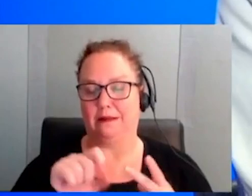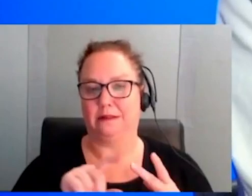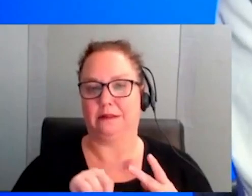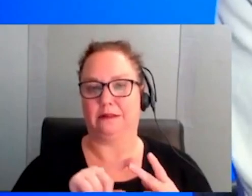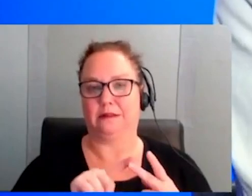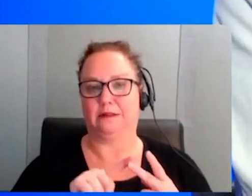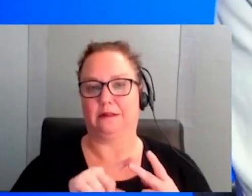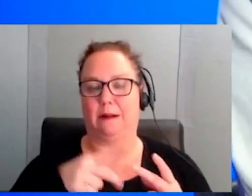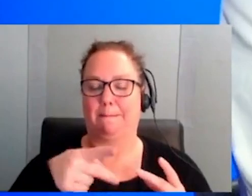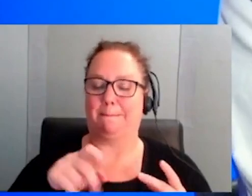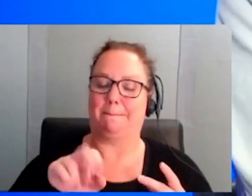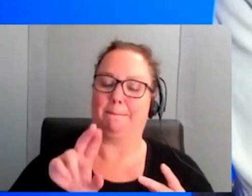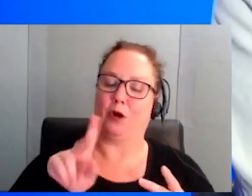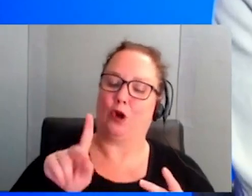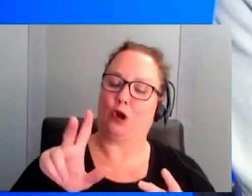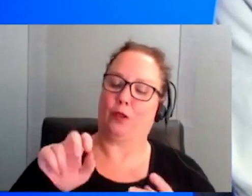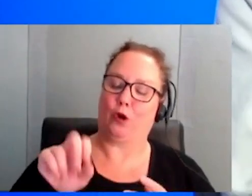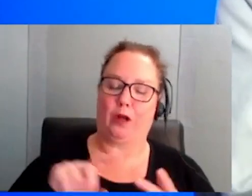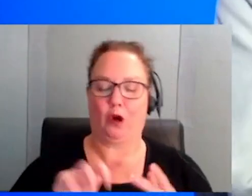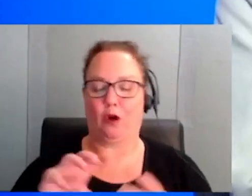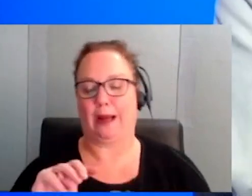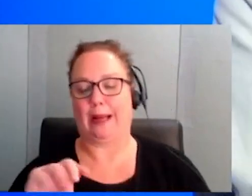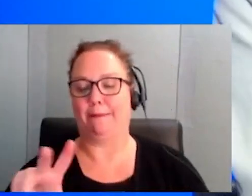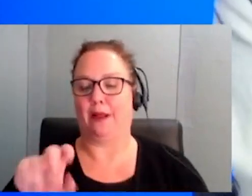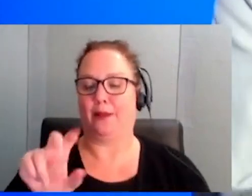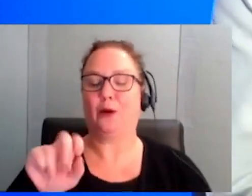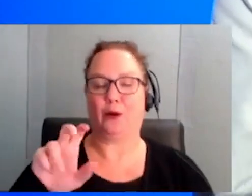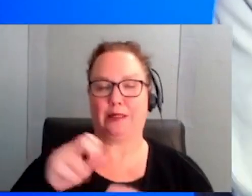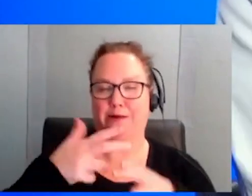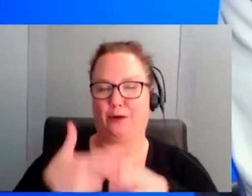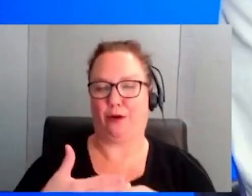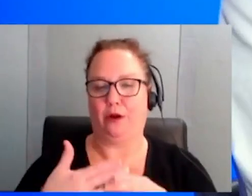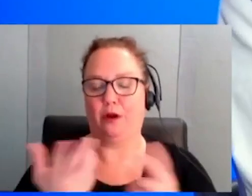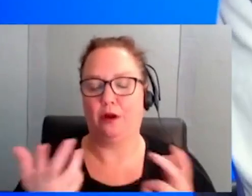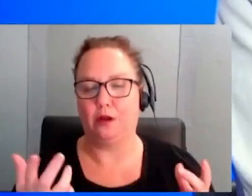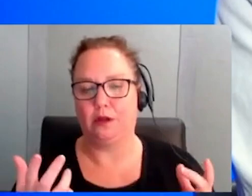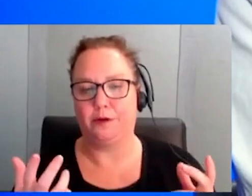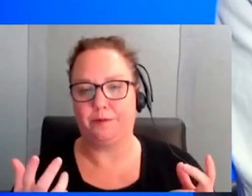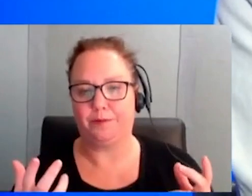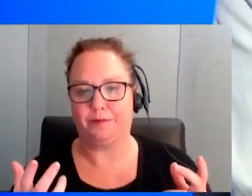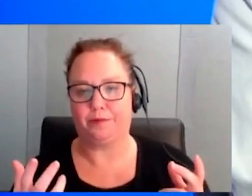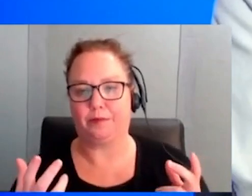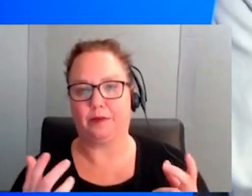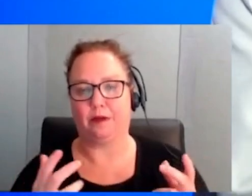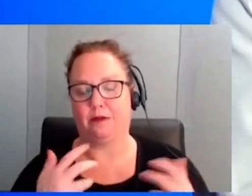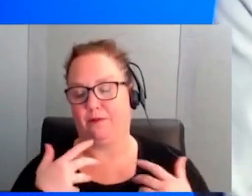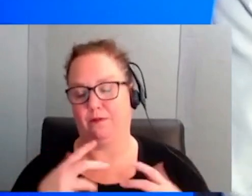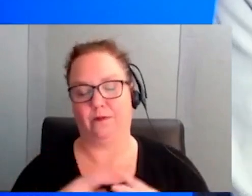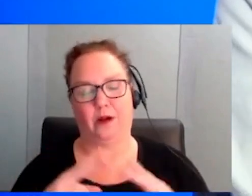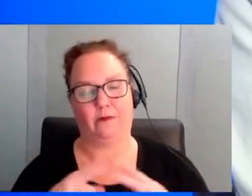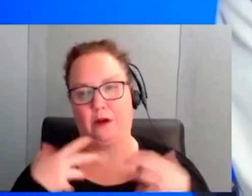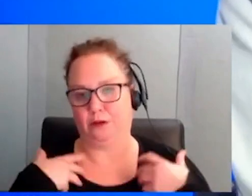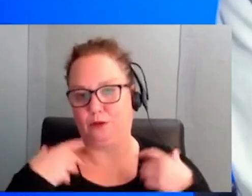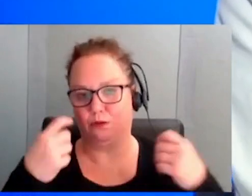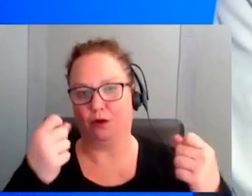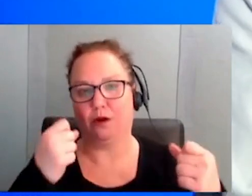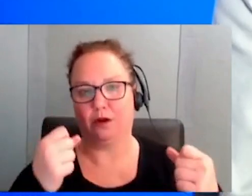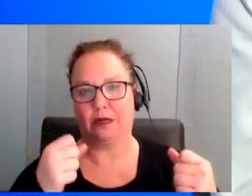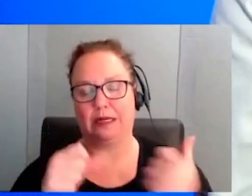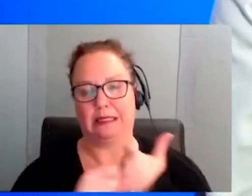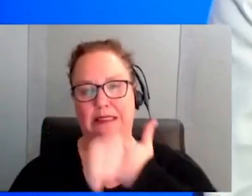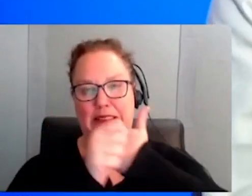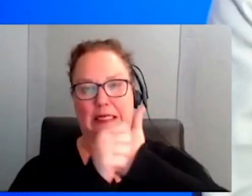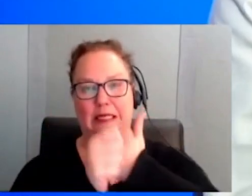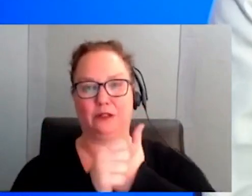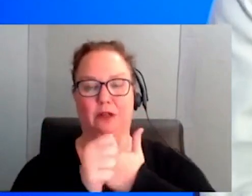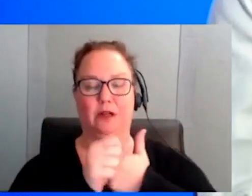30 sometimes, or M30s, and like I said, very, very potent. And really one of the really big dangers is that the way